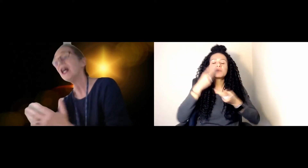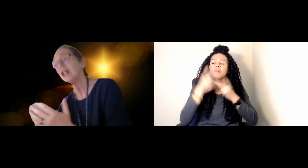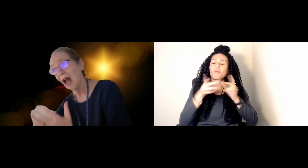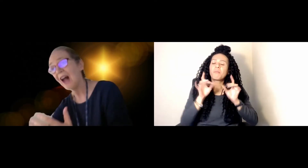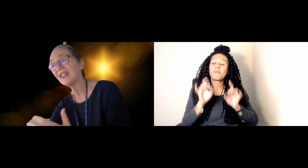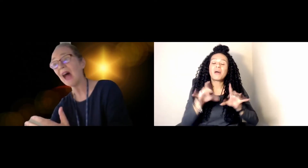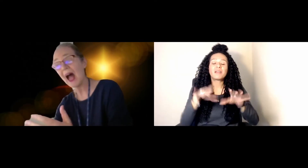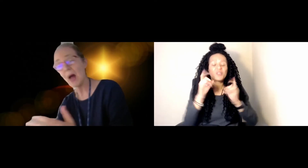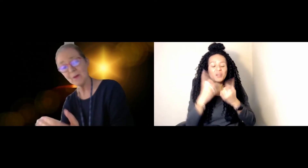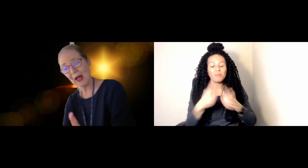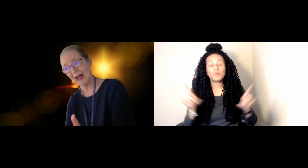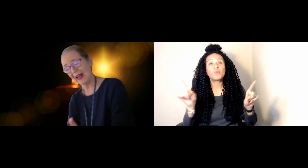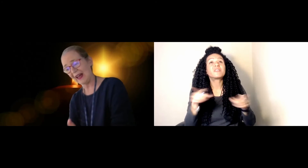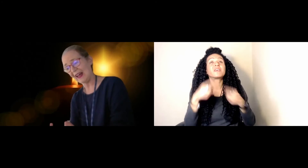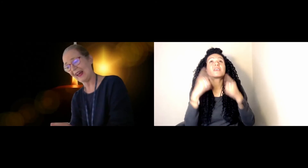music, chant the